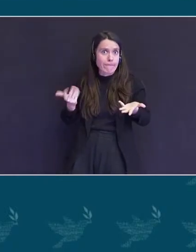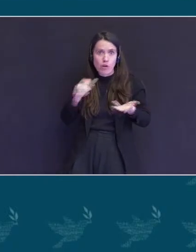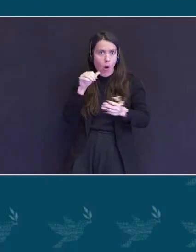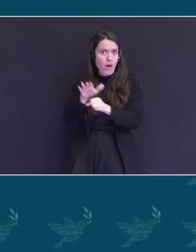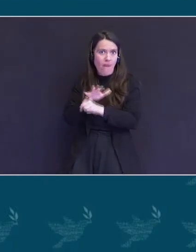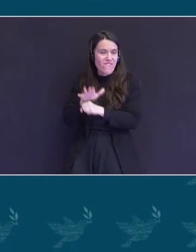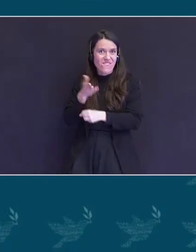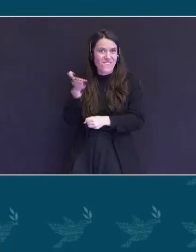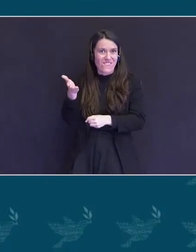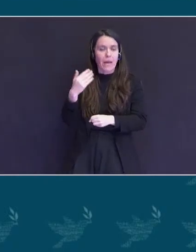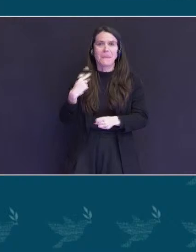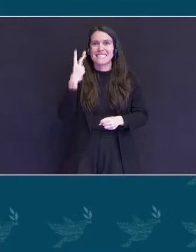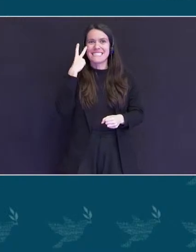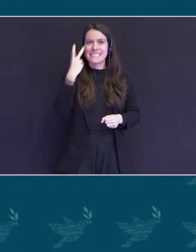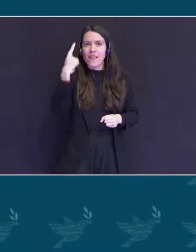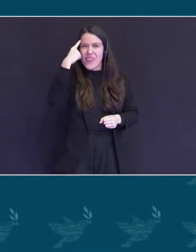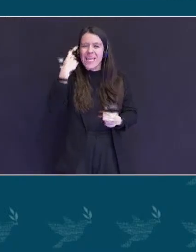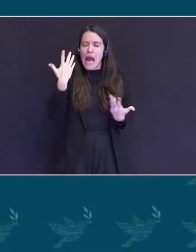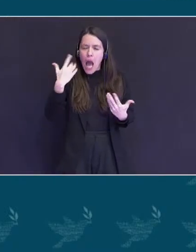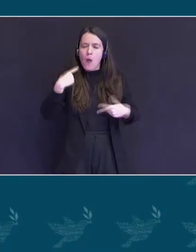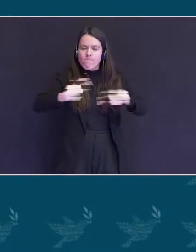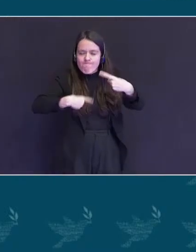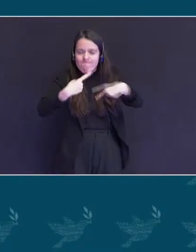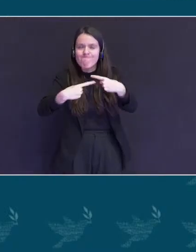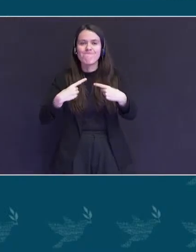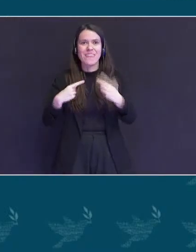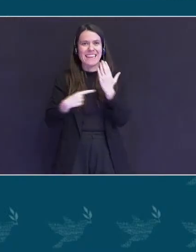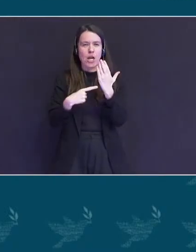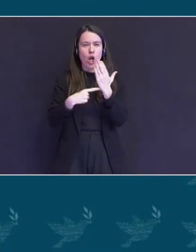to build the technology even with